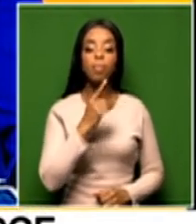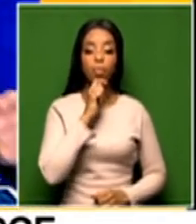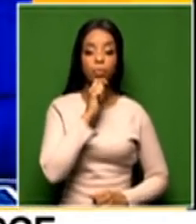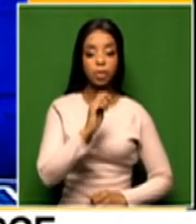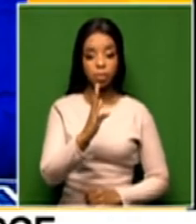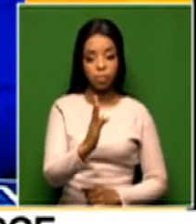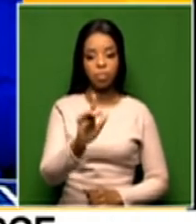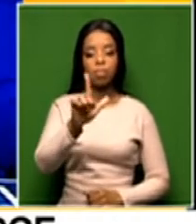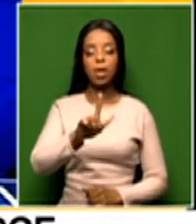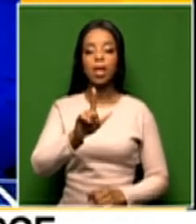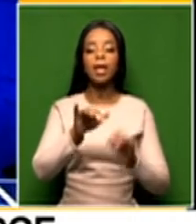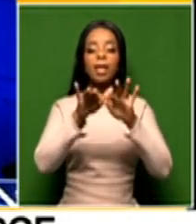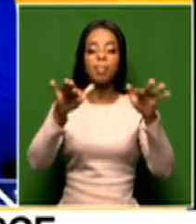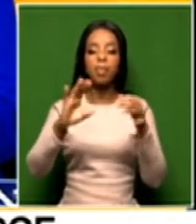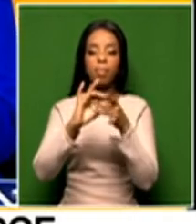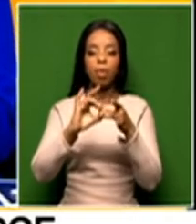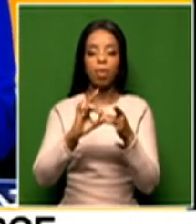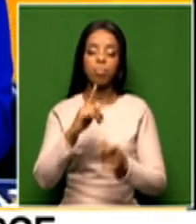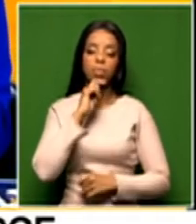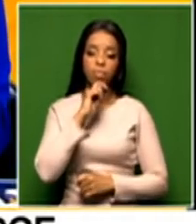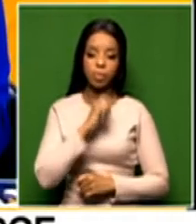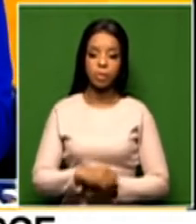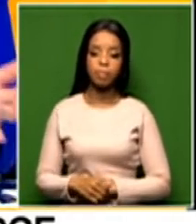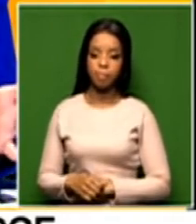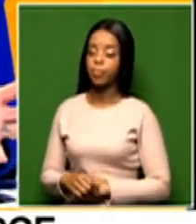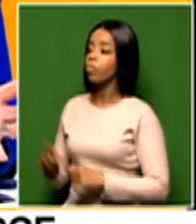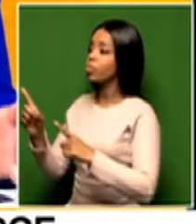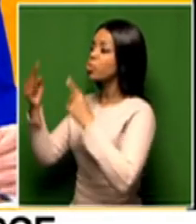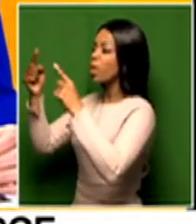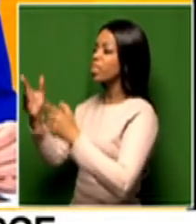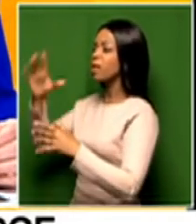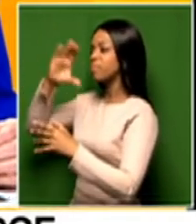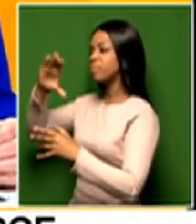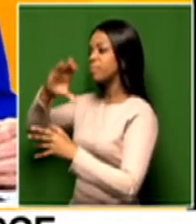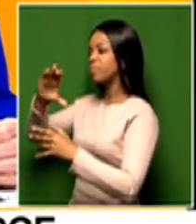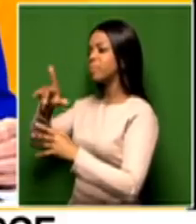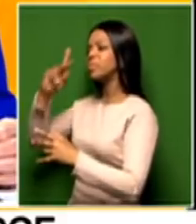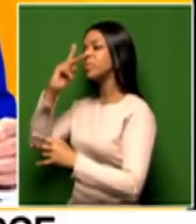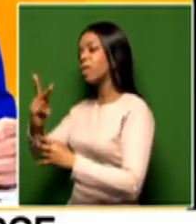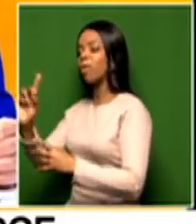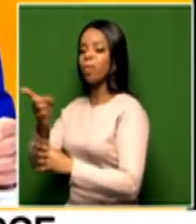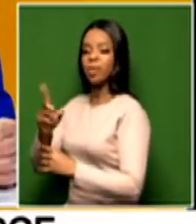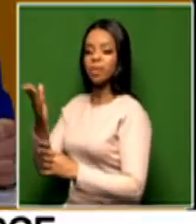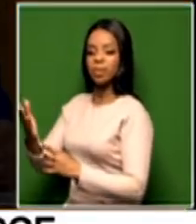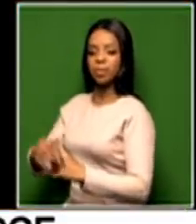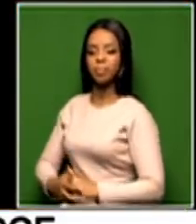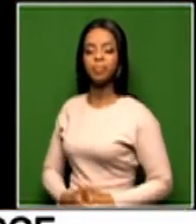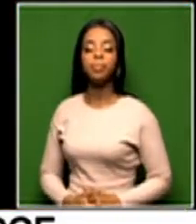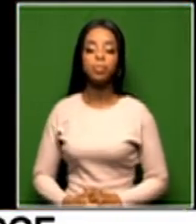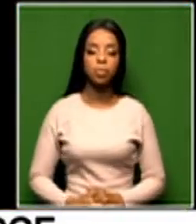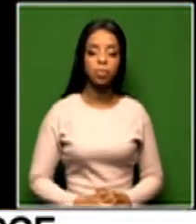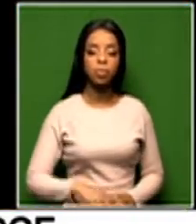viewers. You went there, you saw this fence. What did you see? Well, our worst fears were